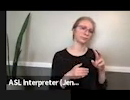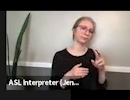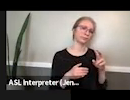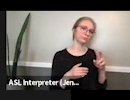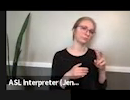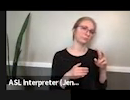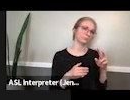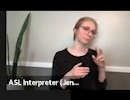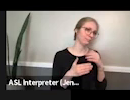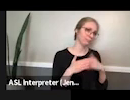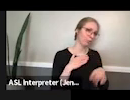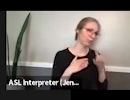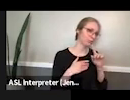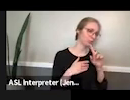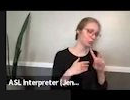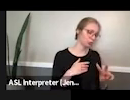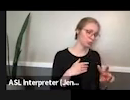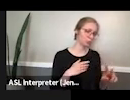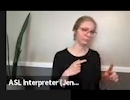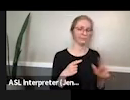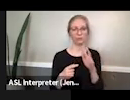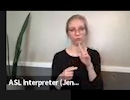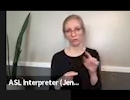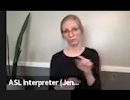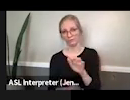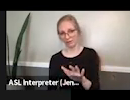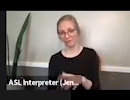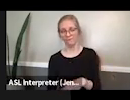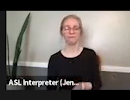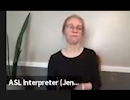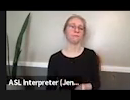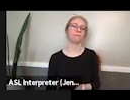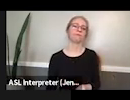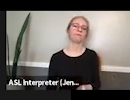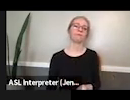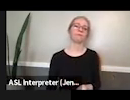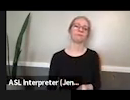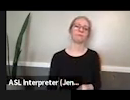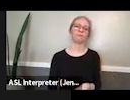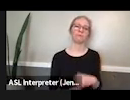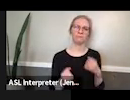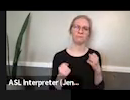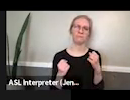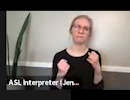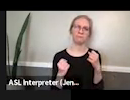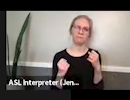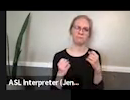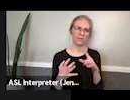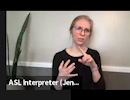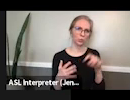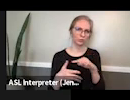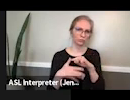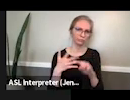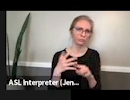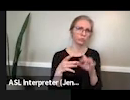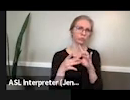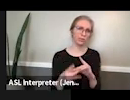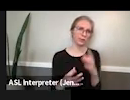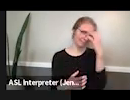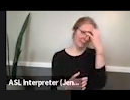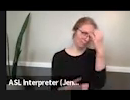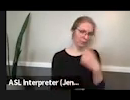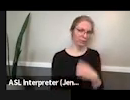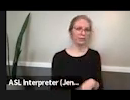are critical. We have a lot of questions about memory. you could write these as well as